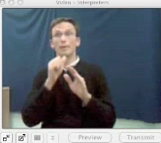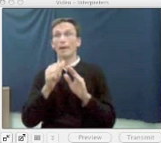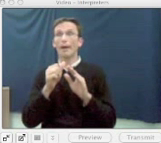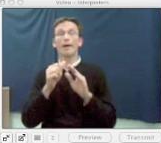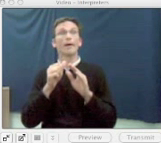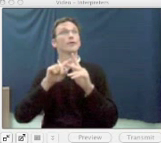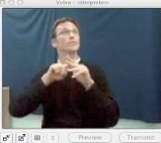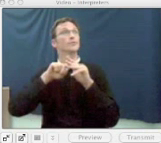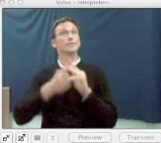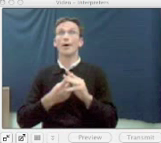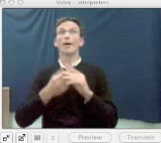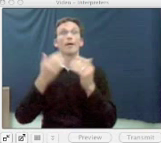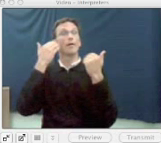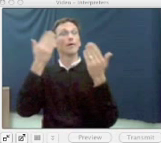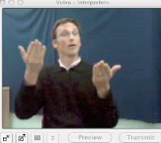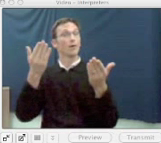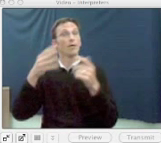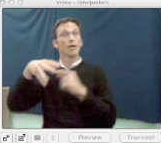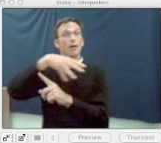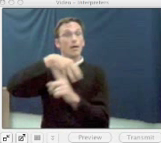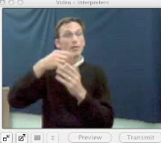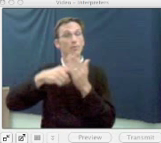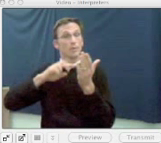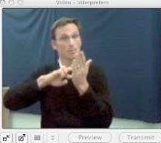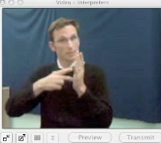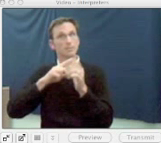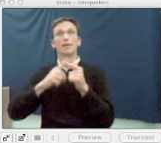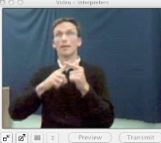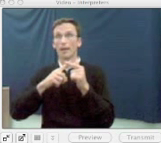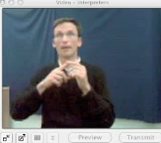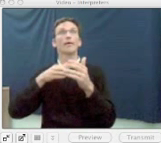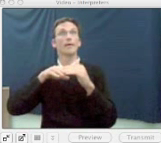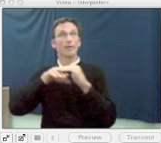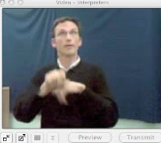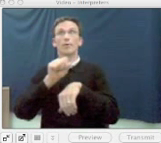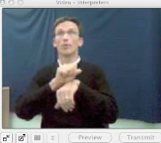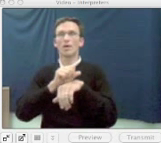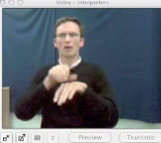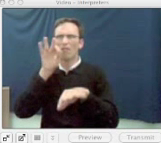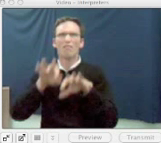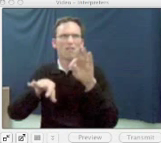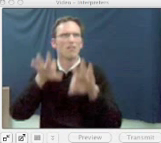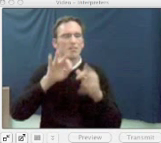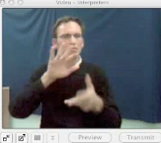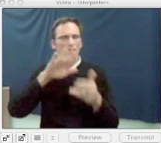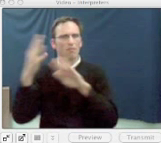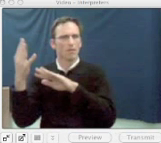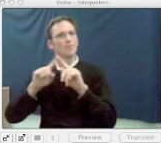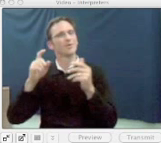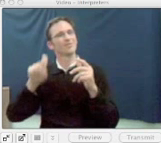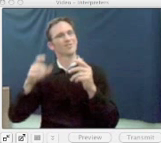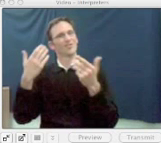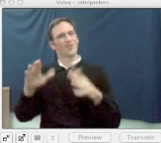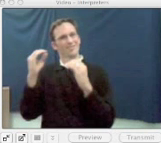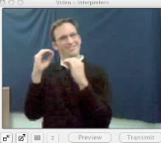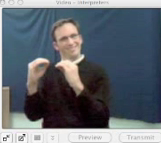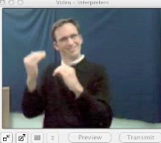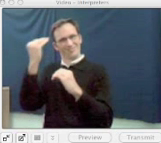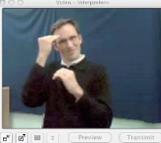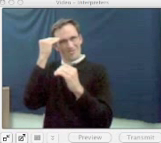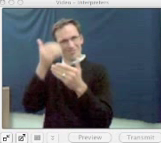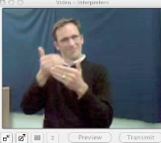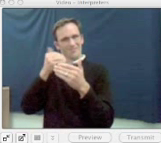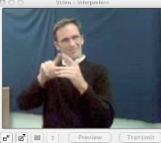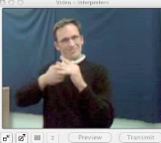factors in the moment while they're working there and discover them on the fly, but know about them ahead of time. What